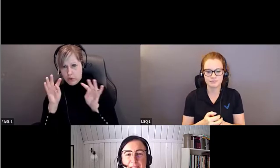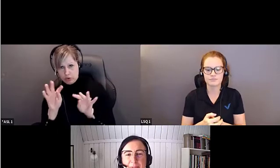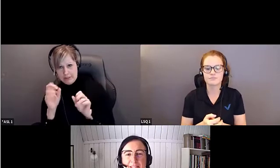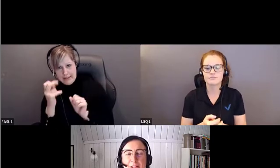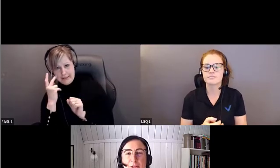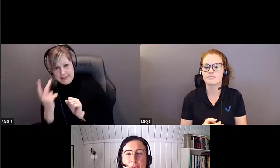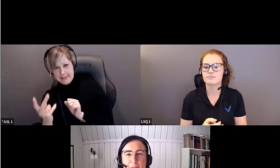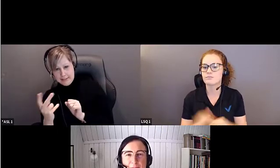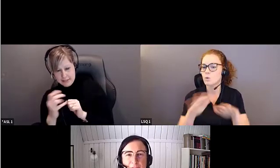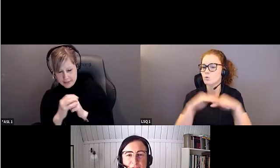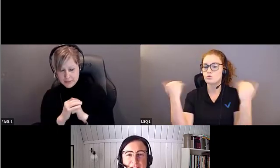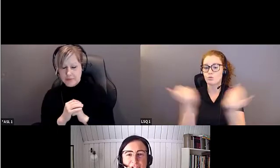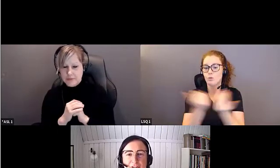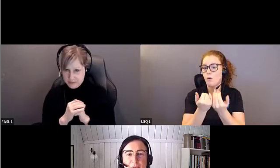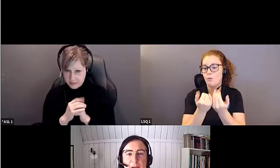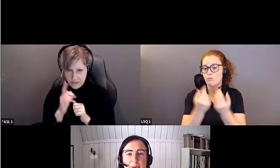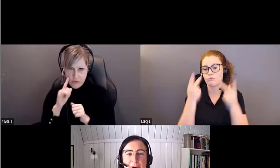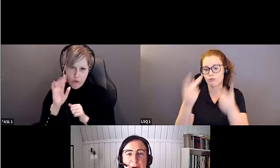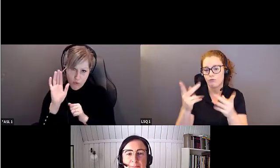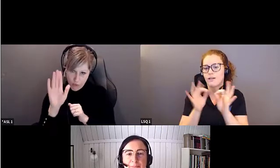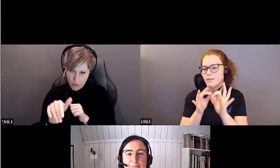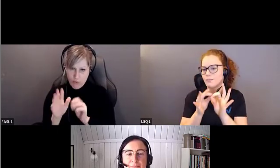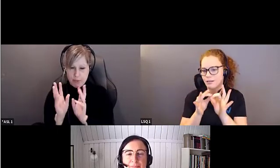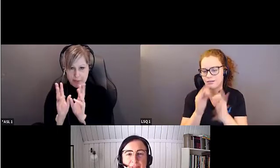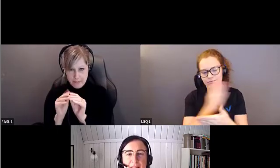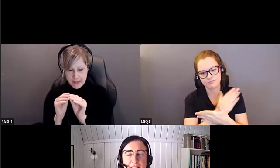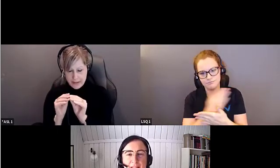the participants throughout the duration of the webinar.